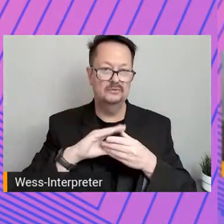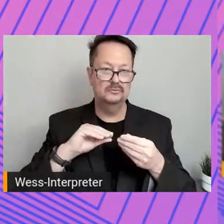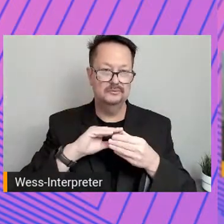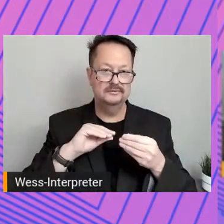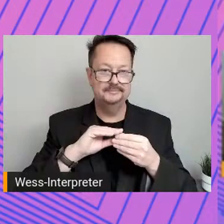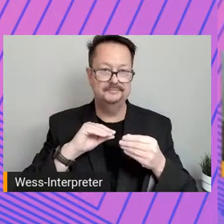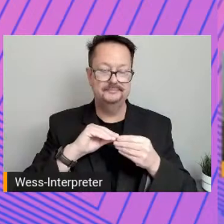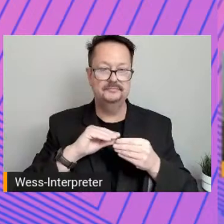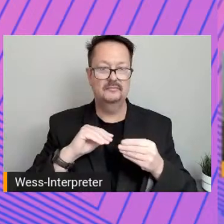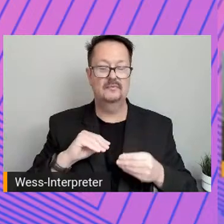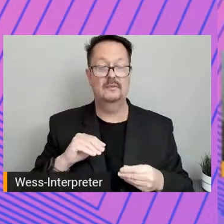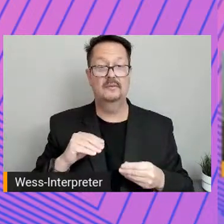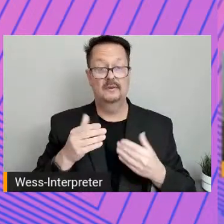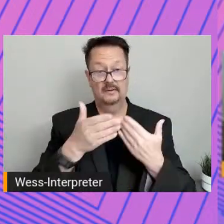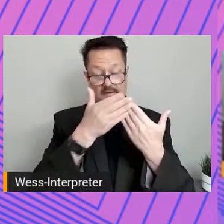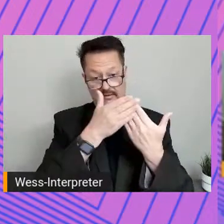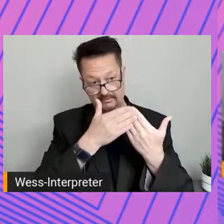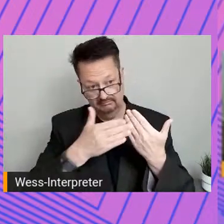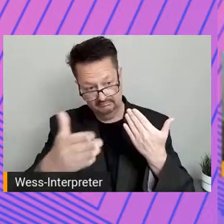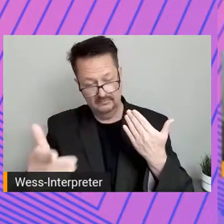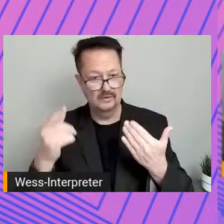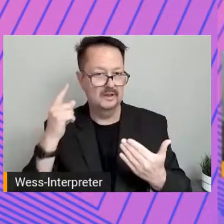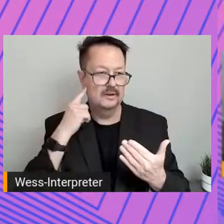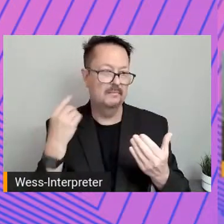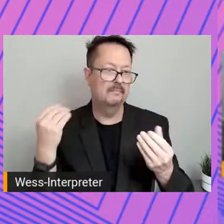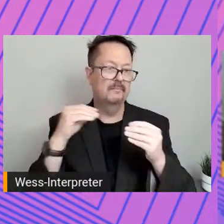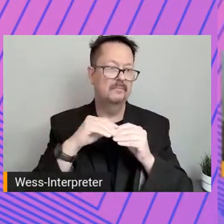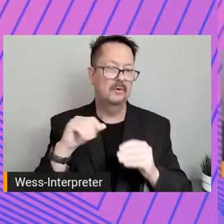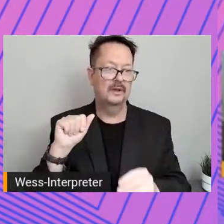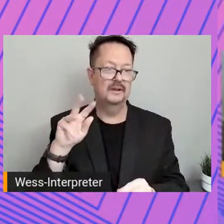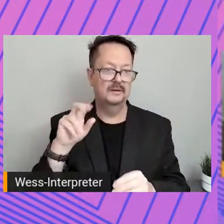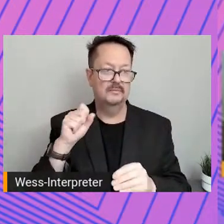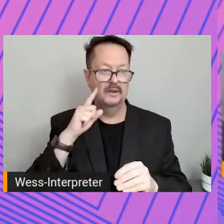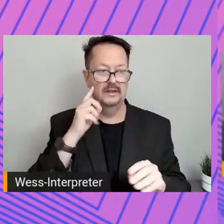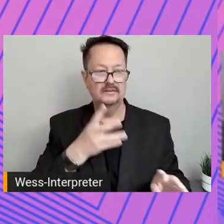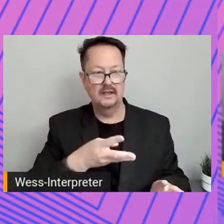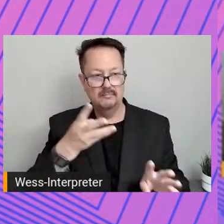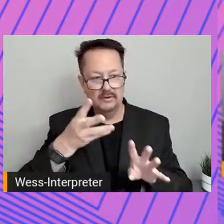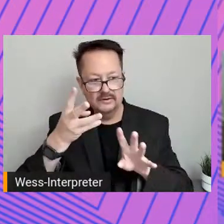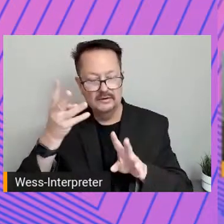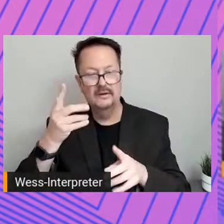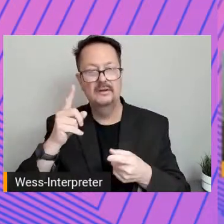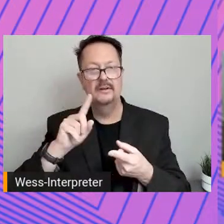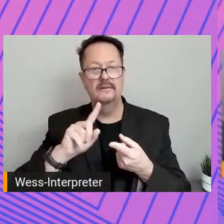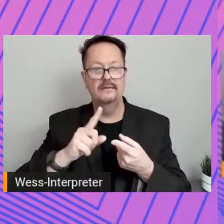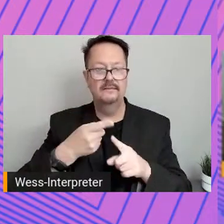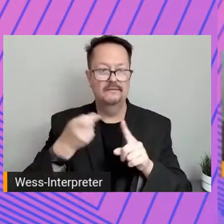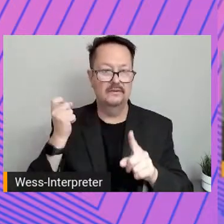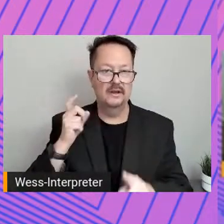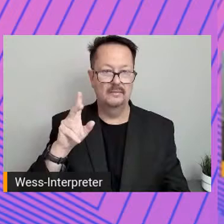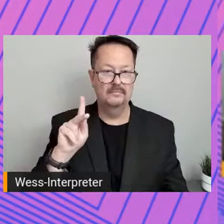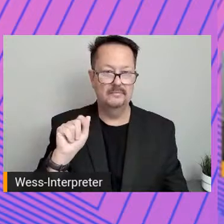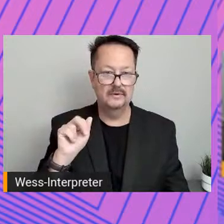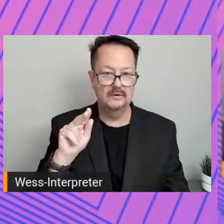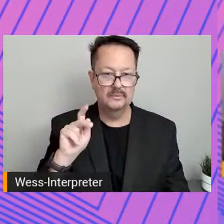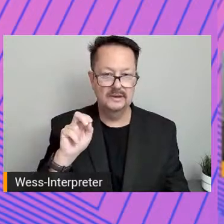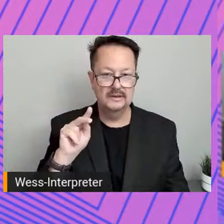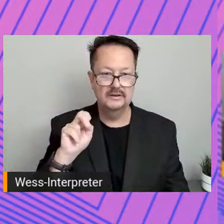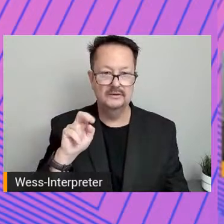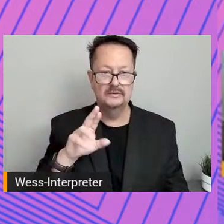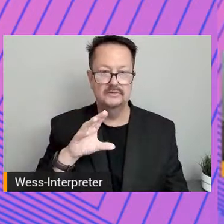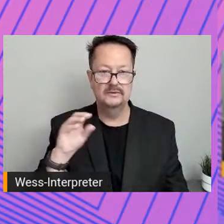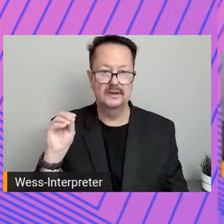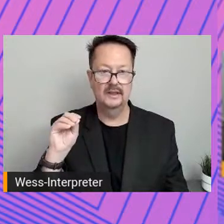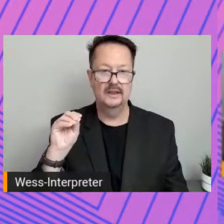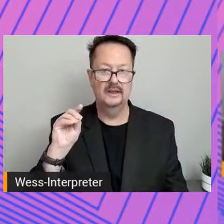that, we'll hear more about AWS App Partner from Clorinda and Yimnin, as well as from Adam and Nathan, and they will walk us